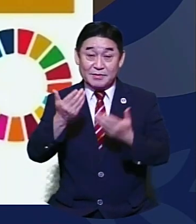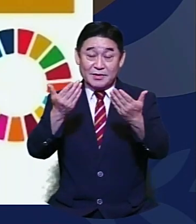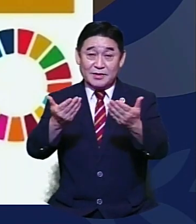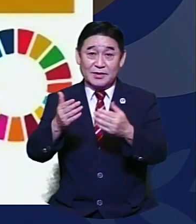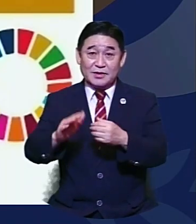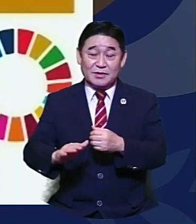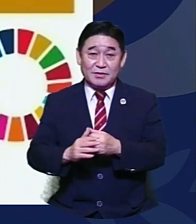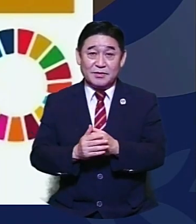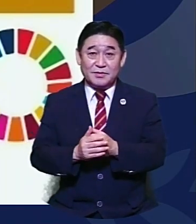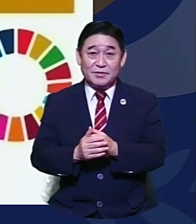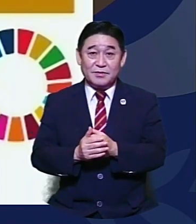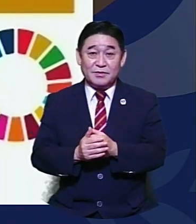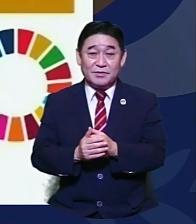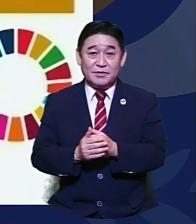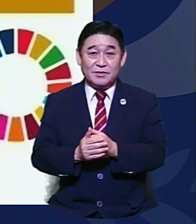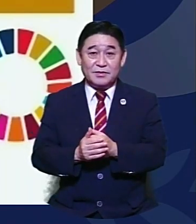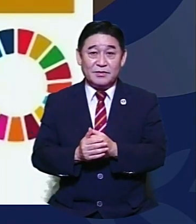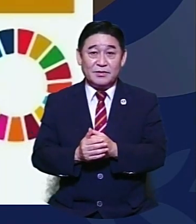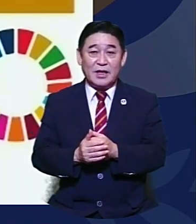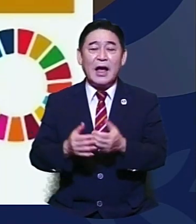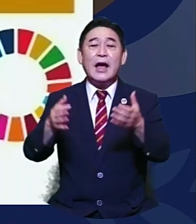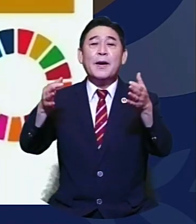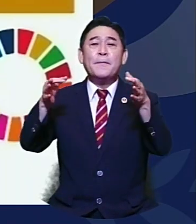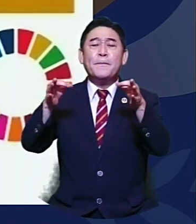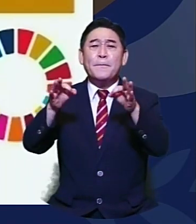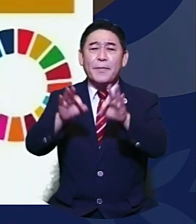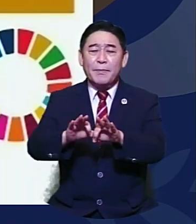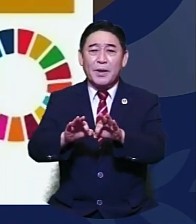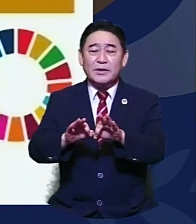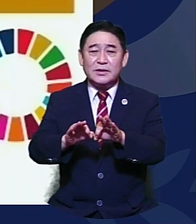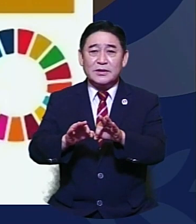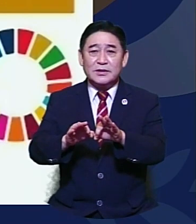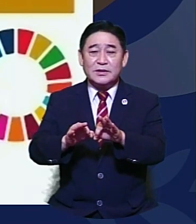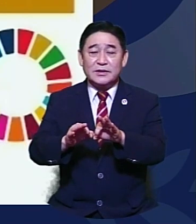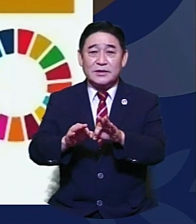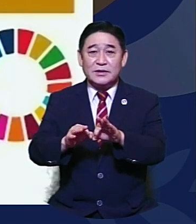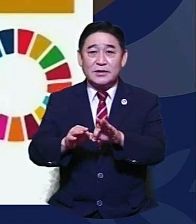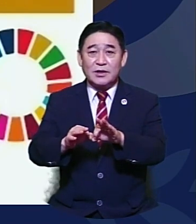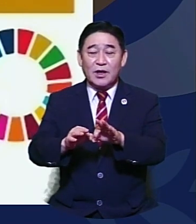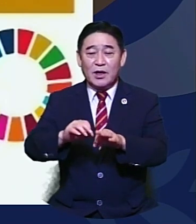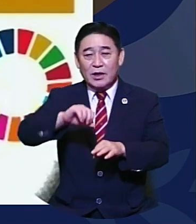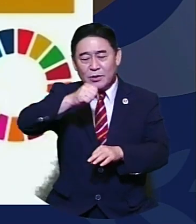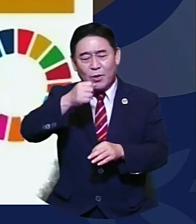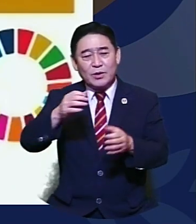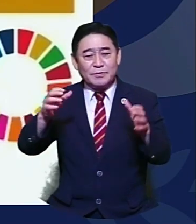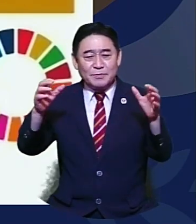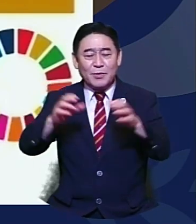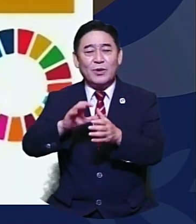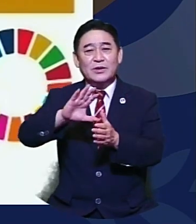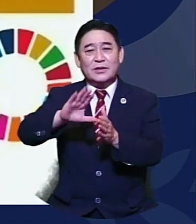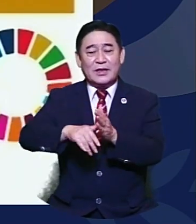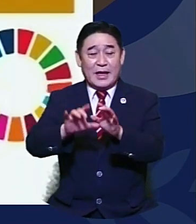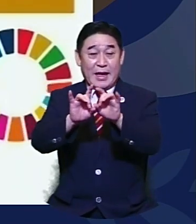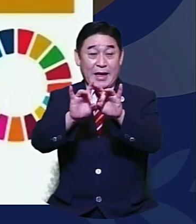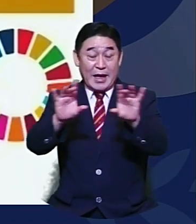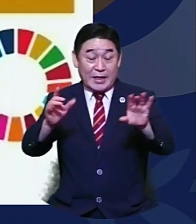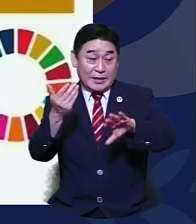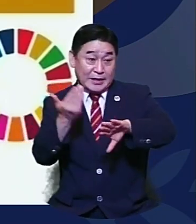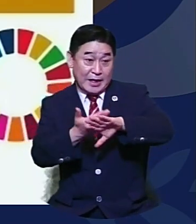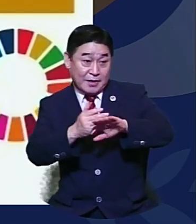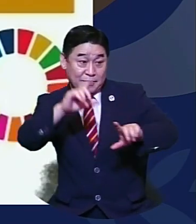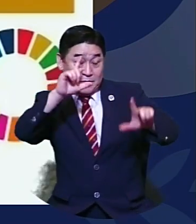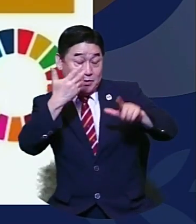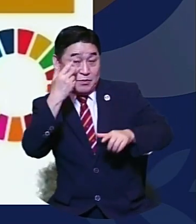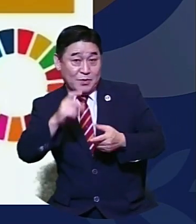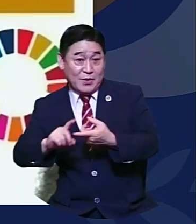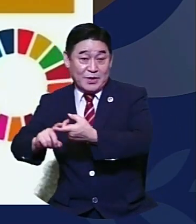sources of funds, and of course, pooling resources, and even looking at different models of infrastructure sharing and other kinds